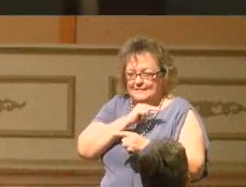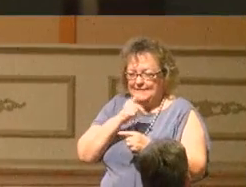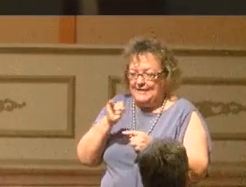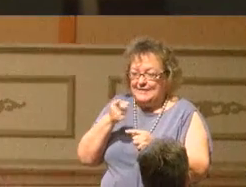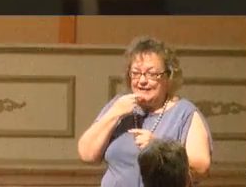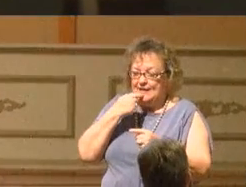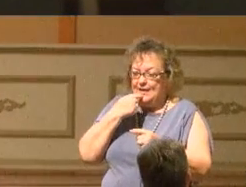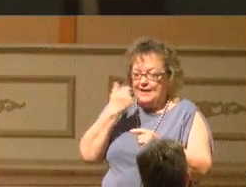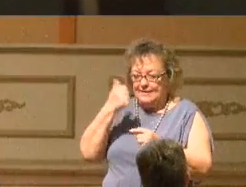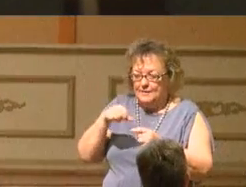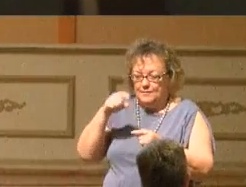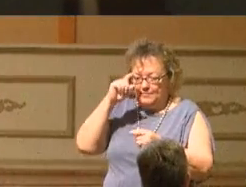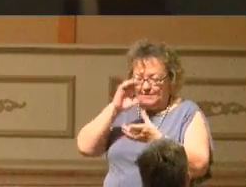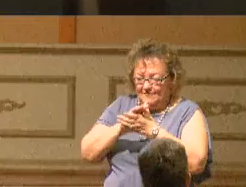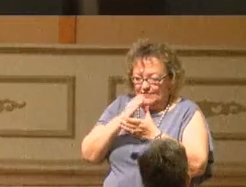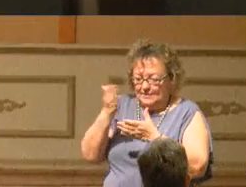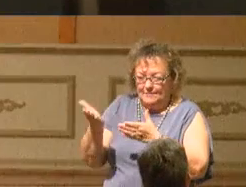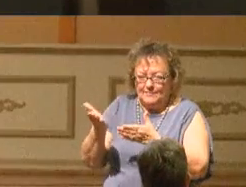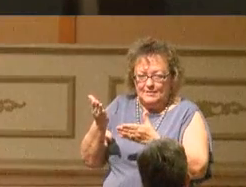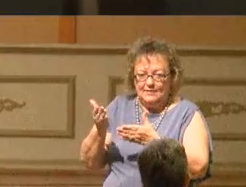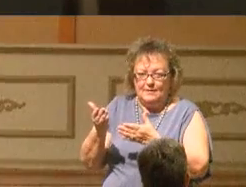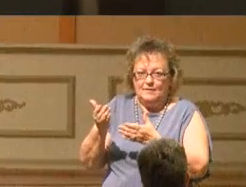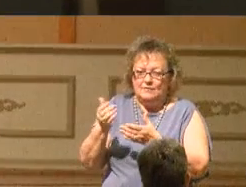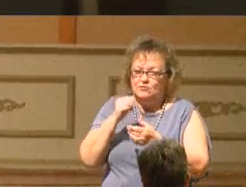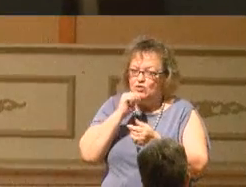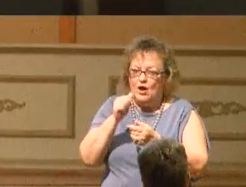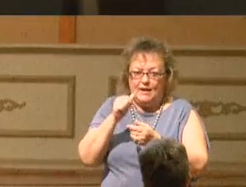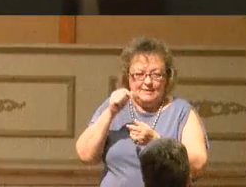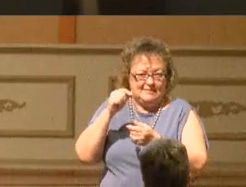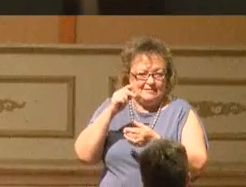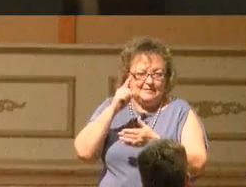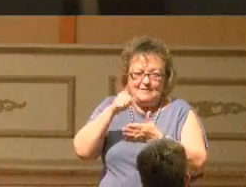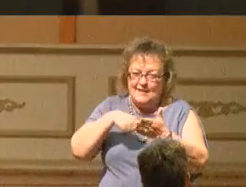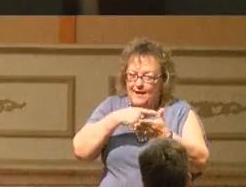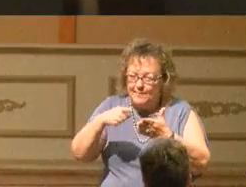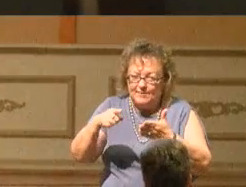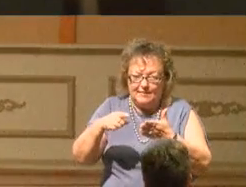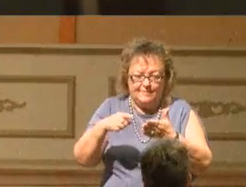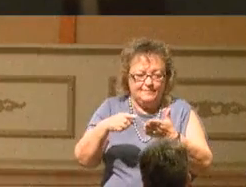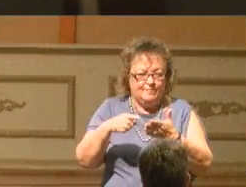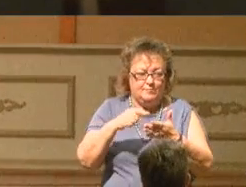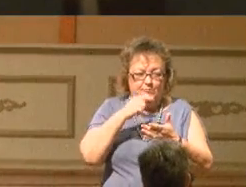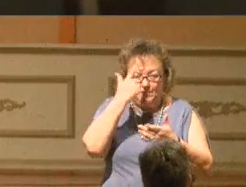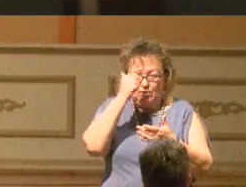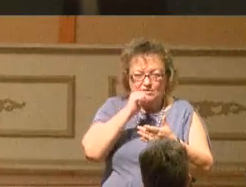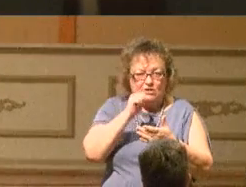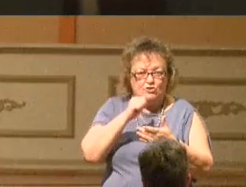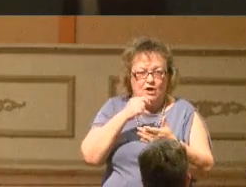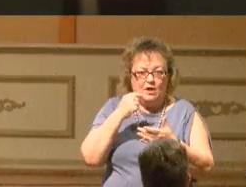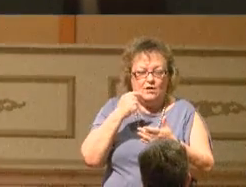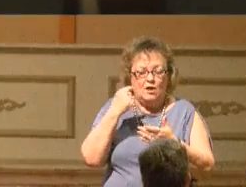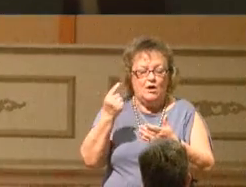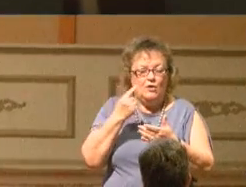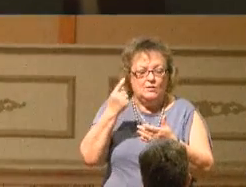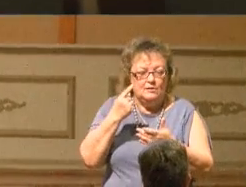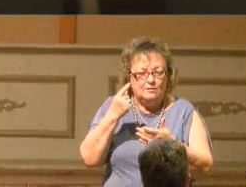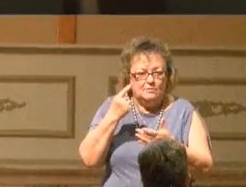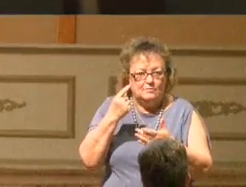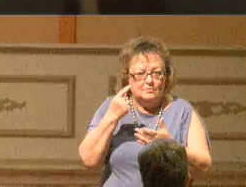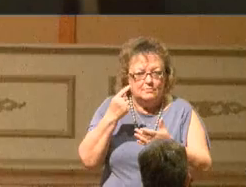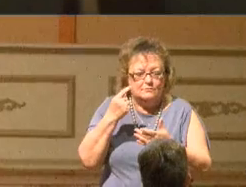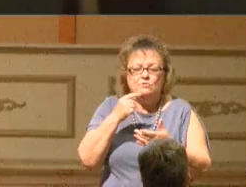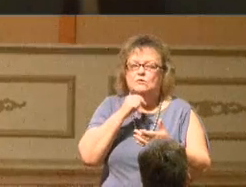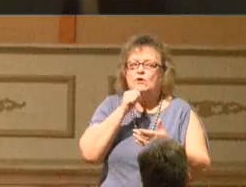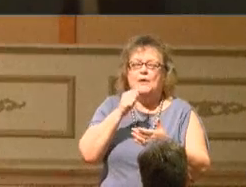condemned, but he that believeth not is condemned already, because he hath not believed in the name of the only begotten Son of